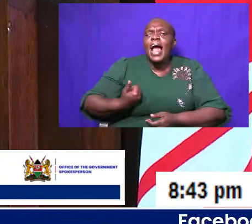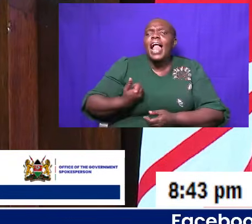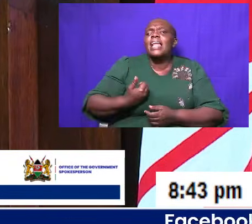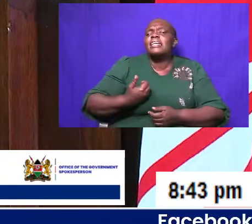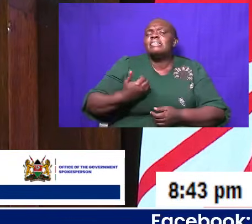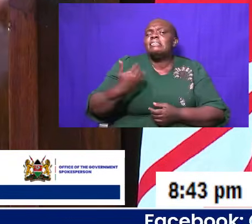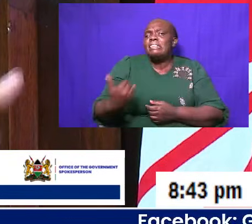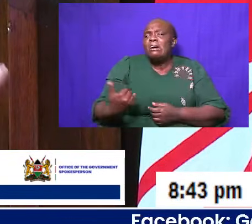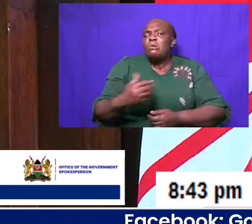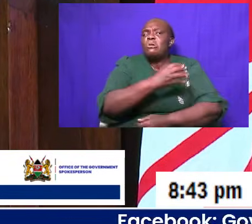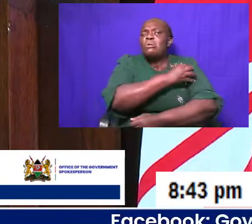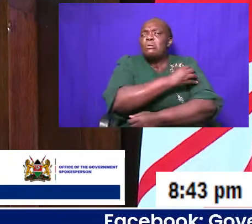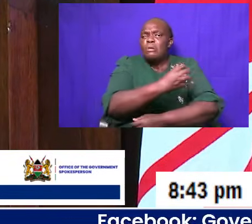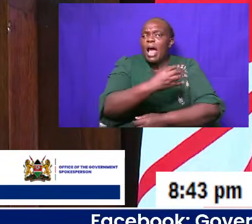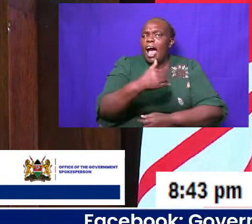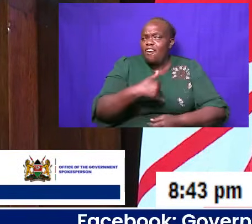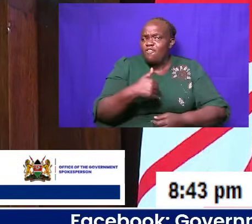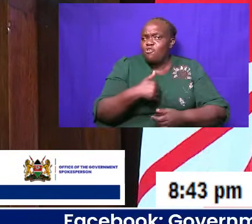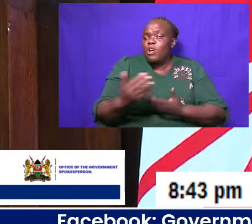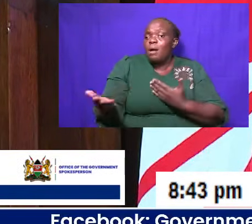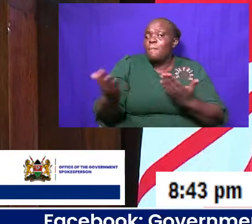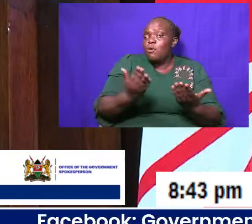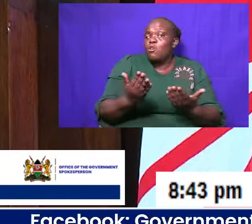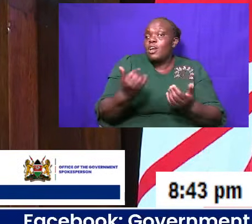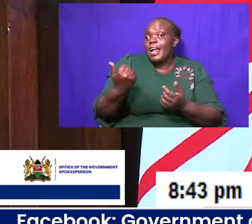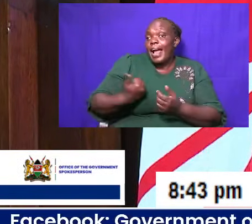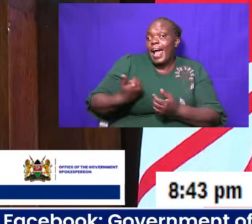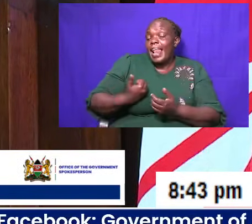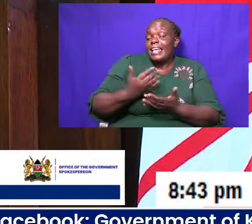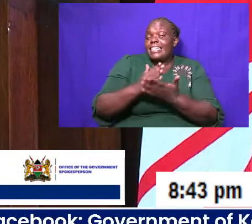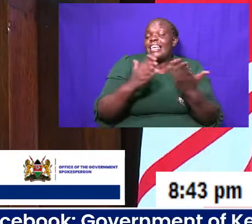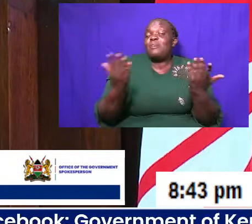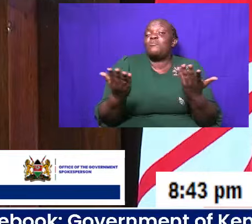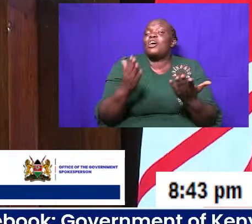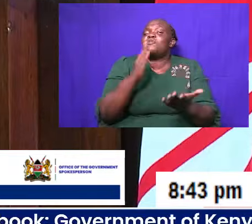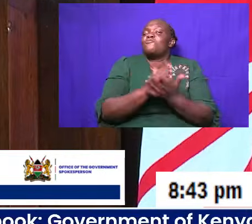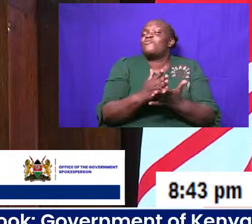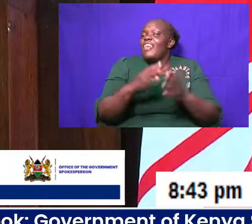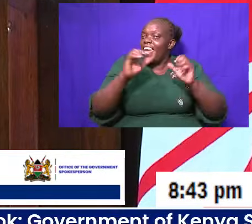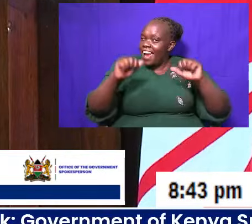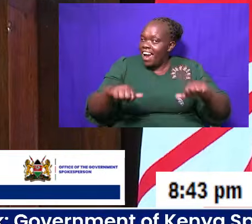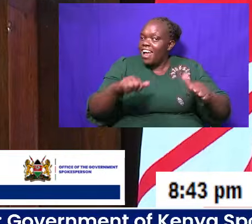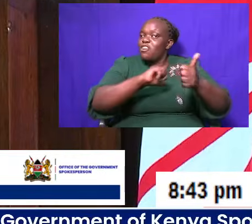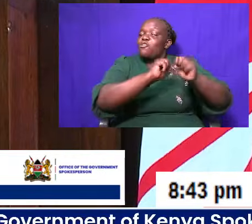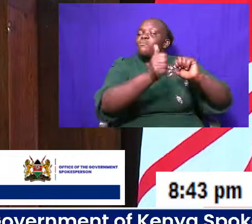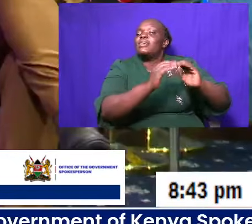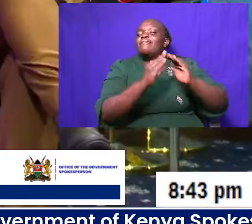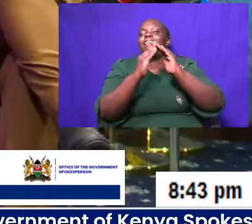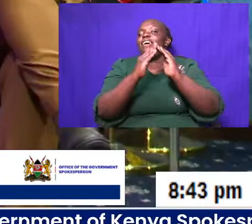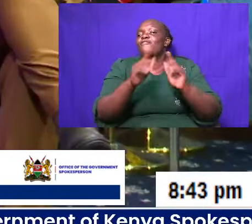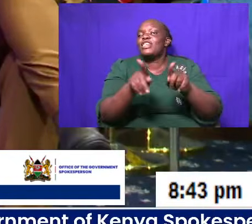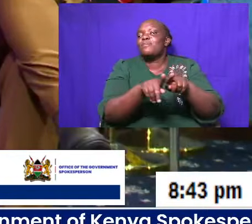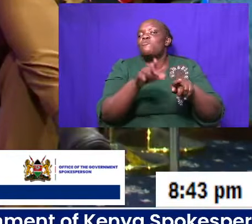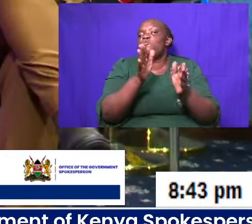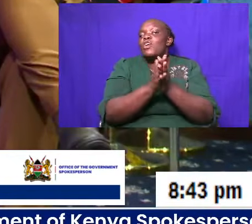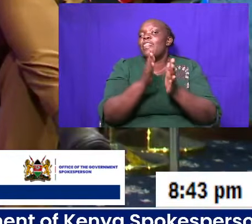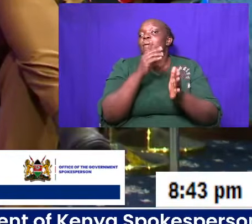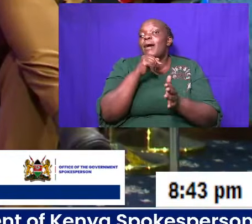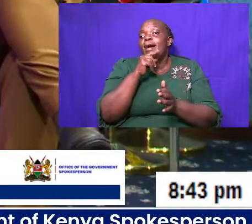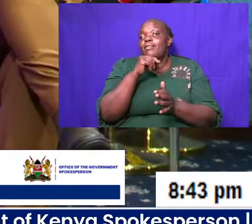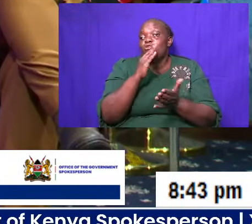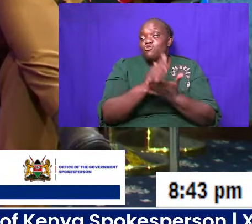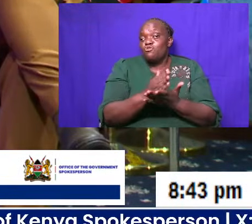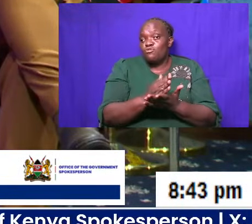We have brought the girl somewhere. Actually, they can compete. They can compete. But let me ask you, because I'm the patron of Buruburu